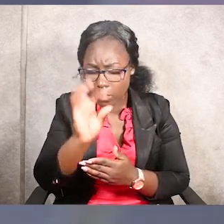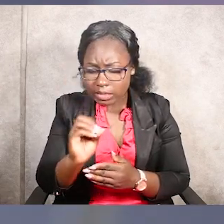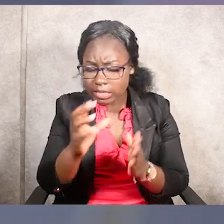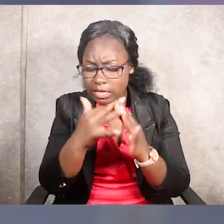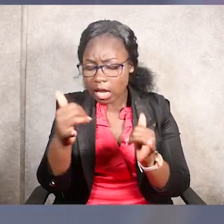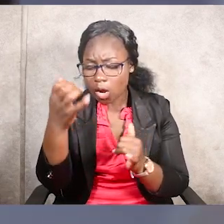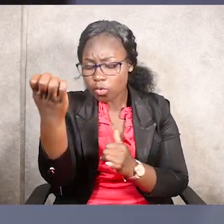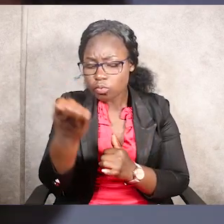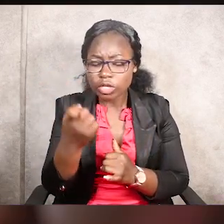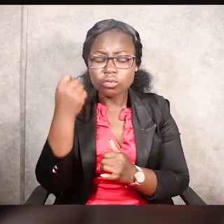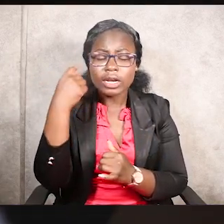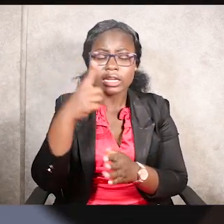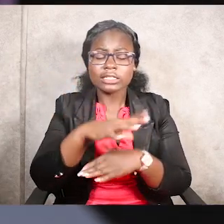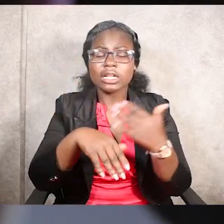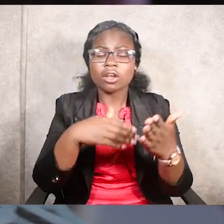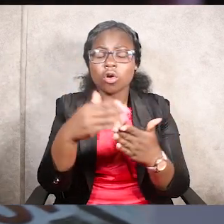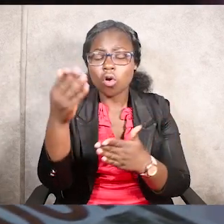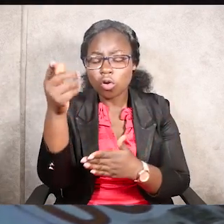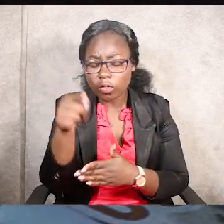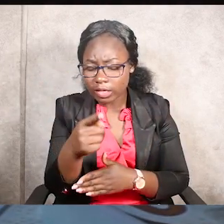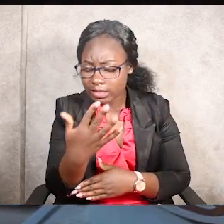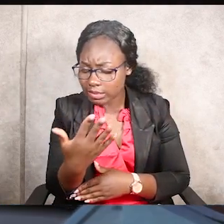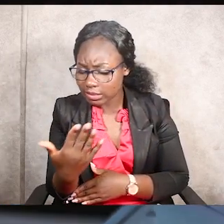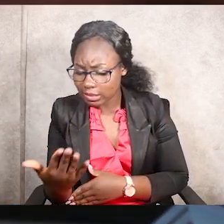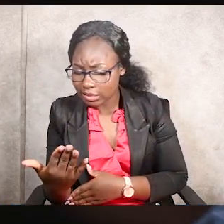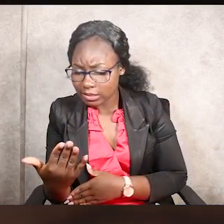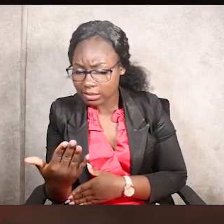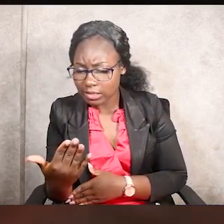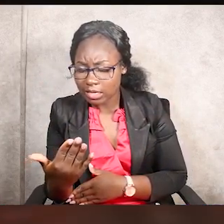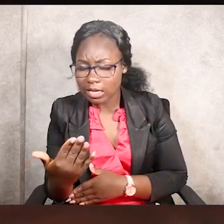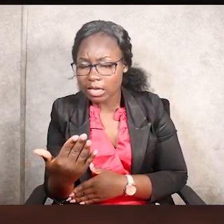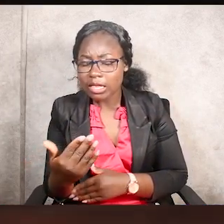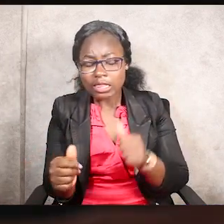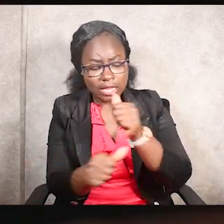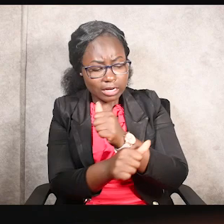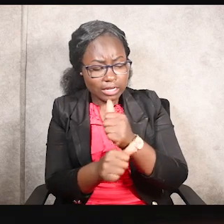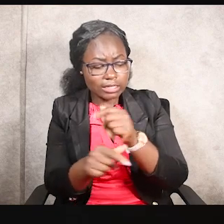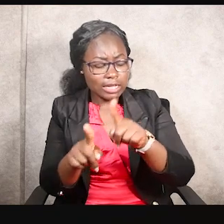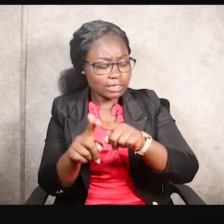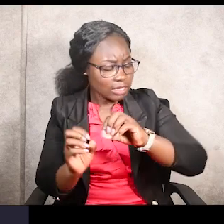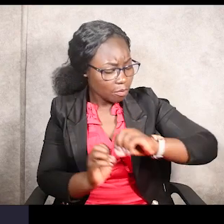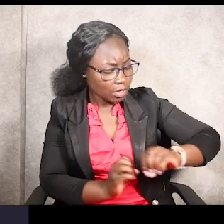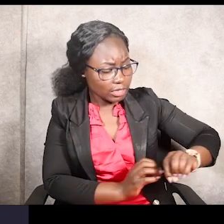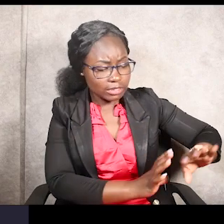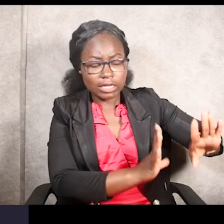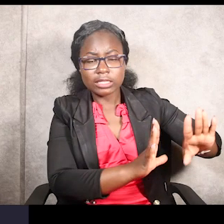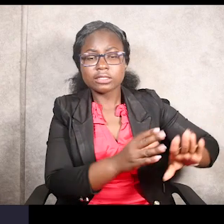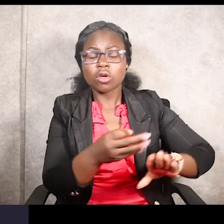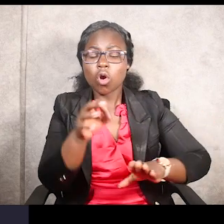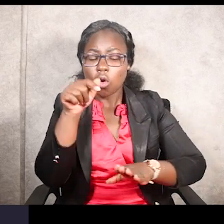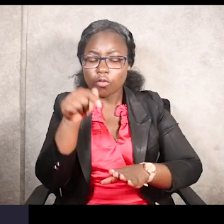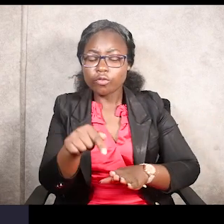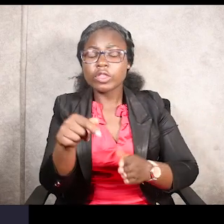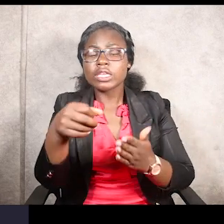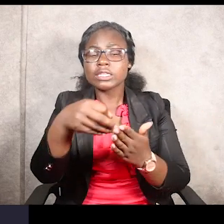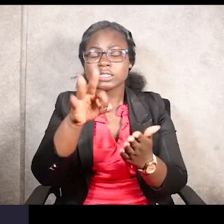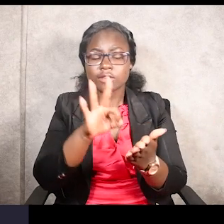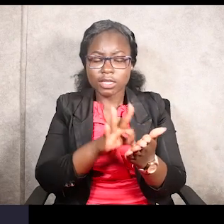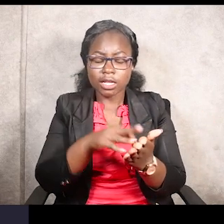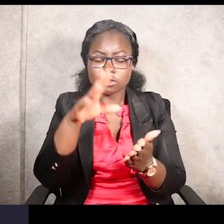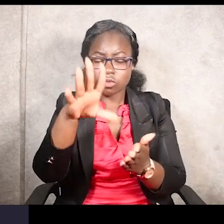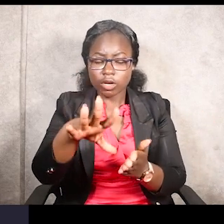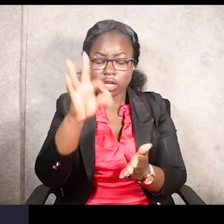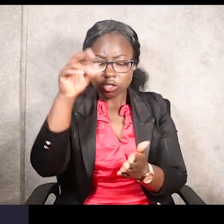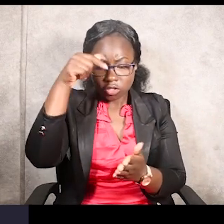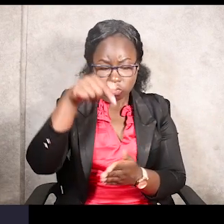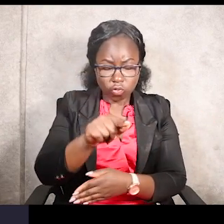understand all these things, the risks and returns of the kind of financing that you're getting